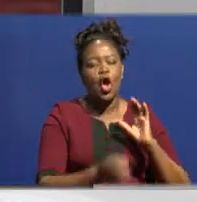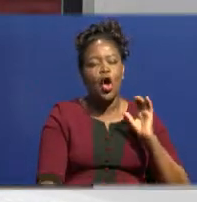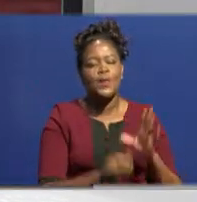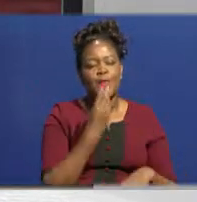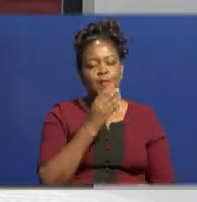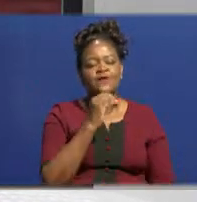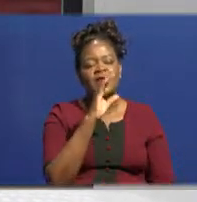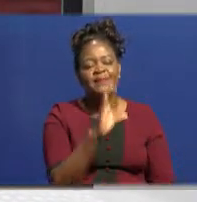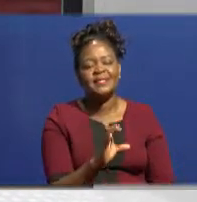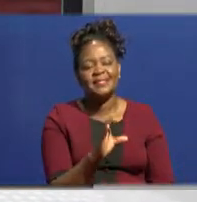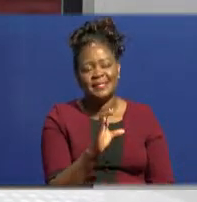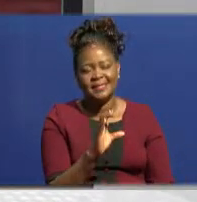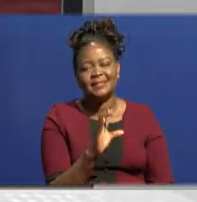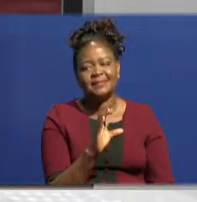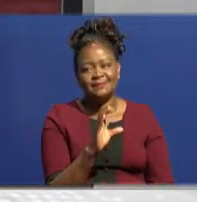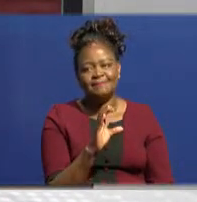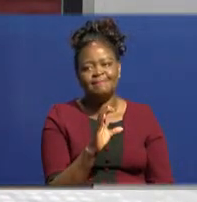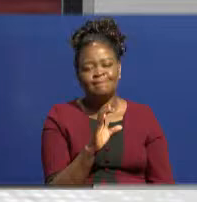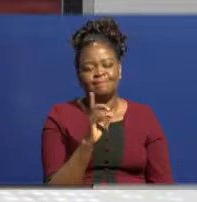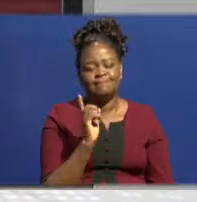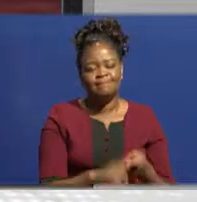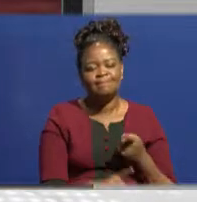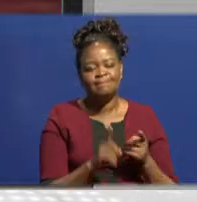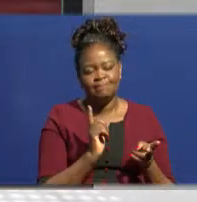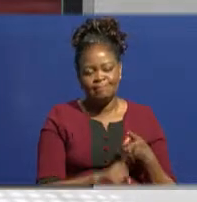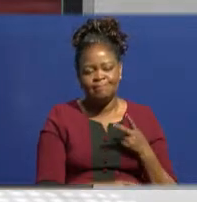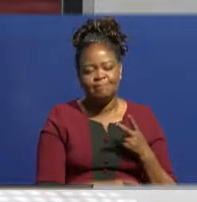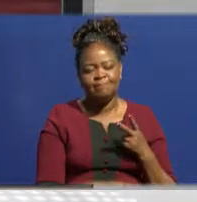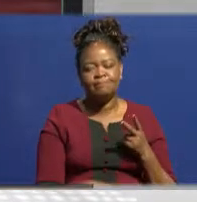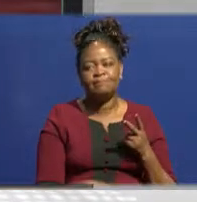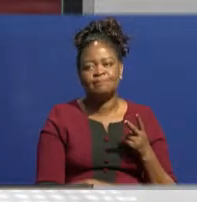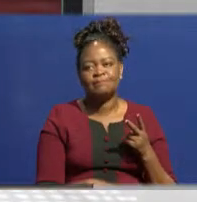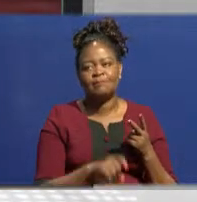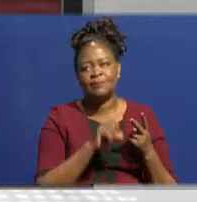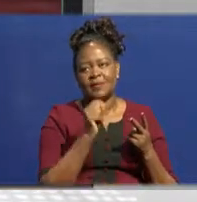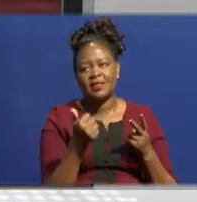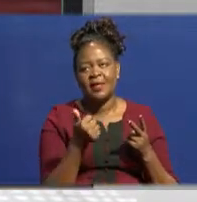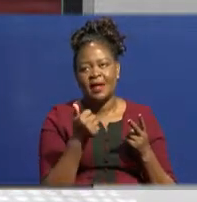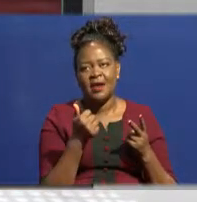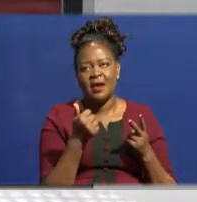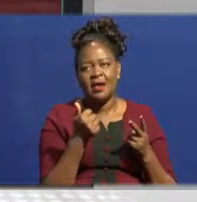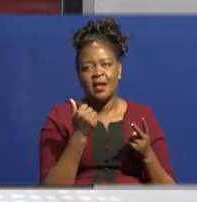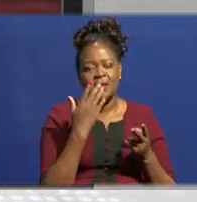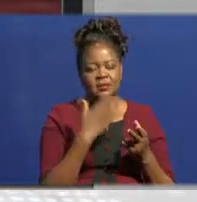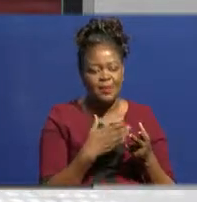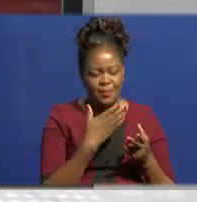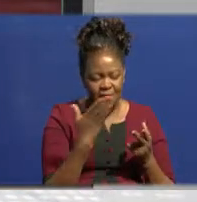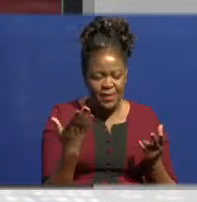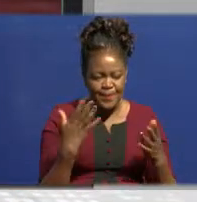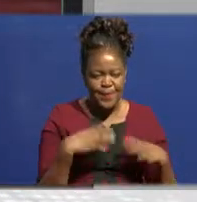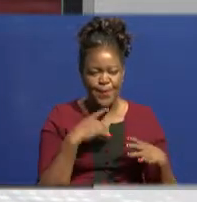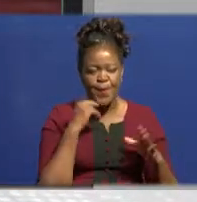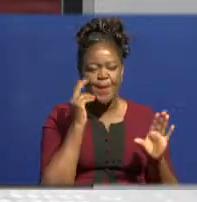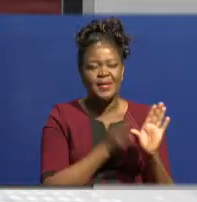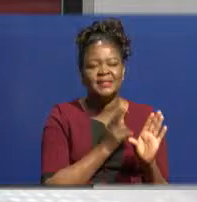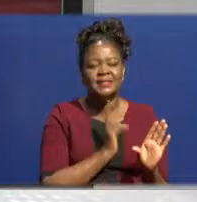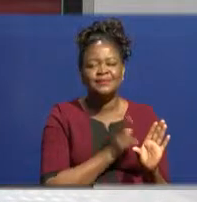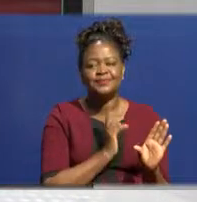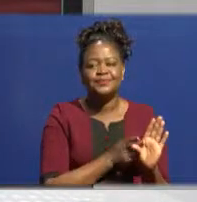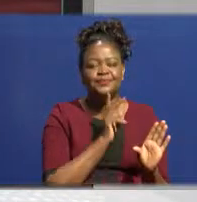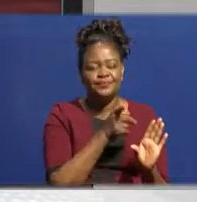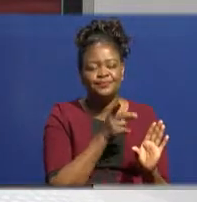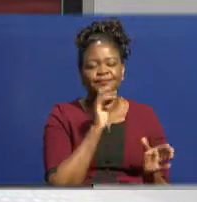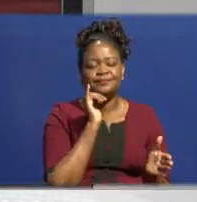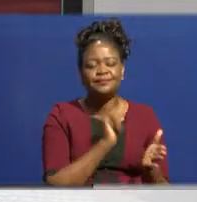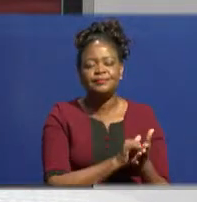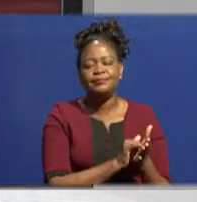been contentious. Another issue still on the NADCO report is that some of the even people who participated in